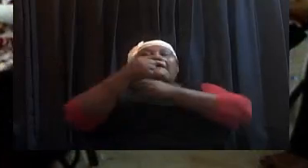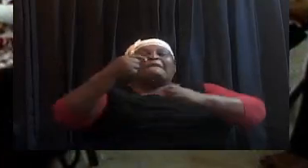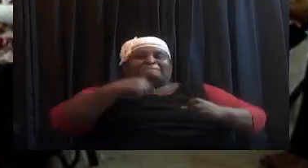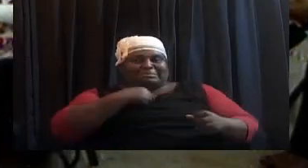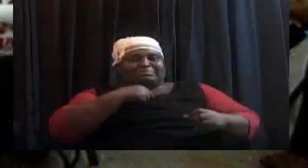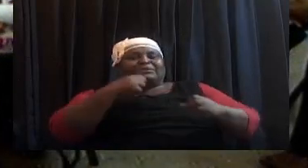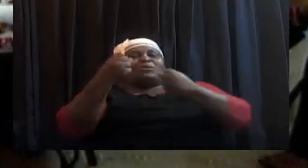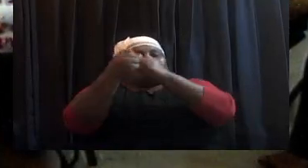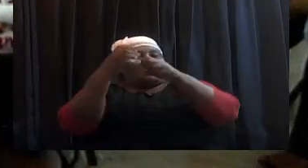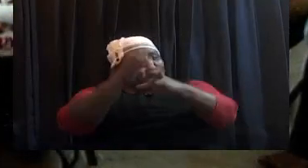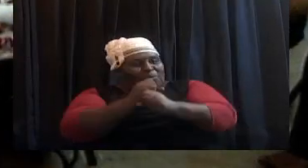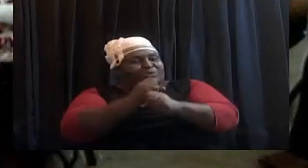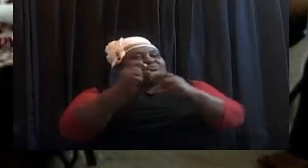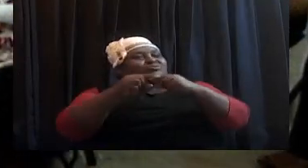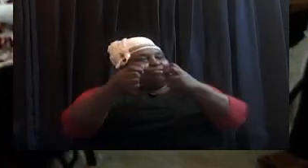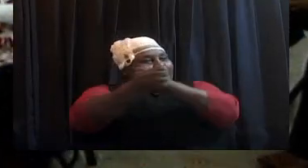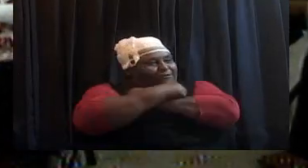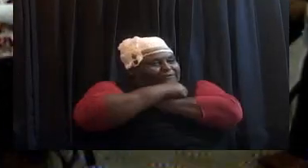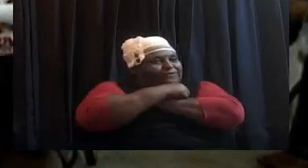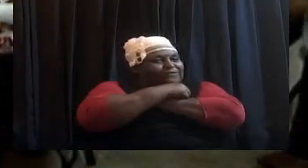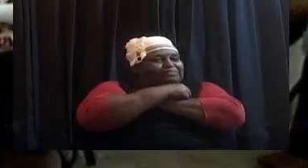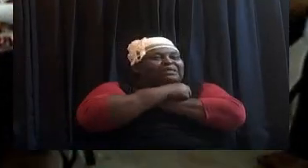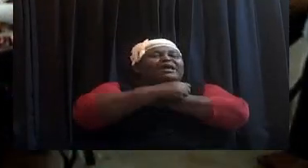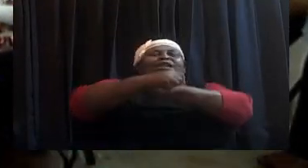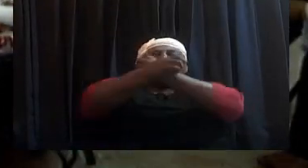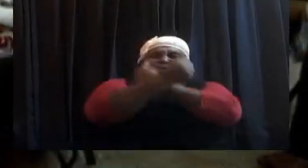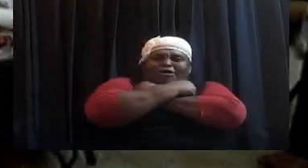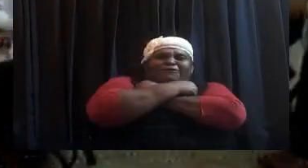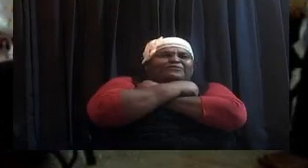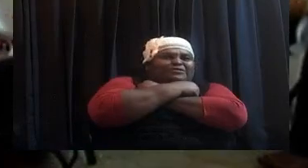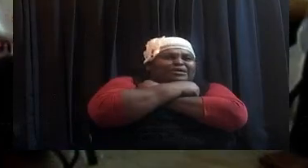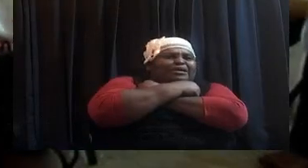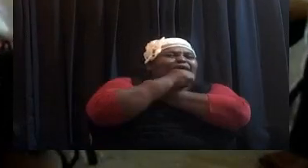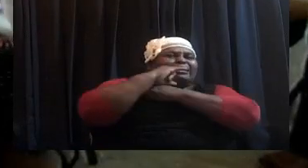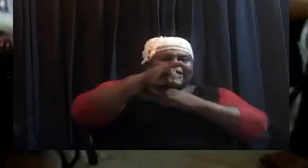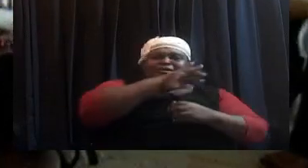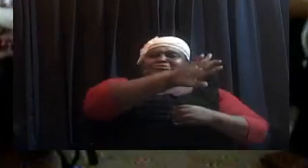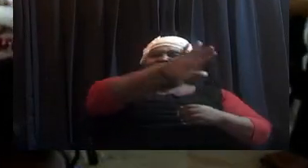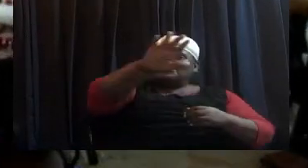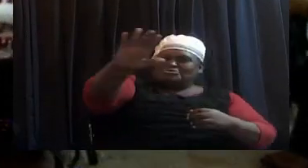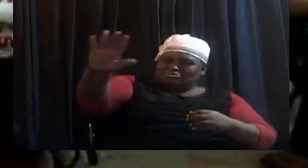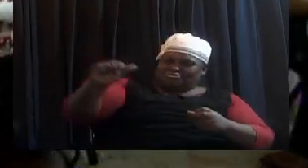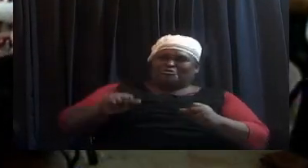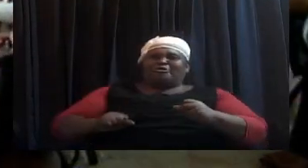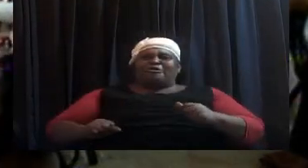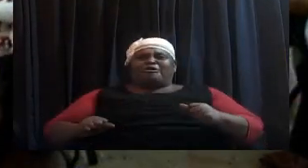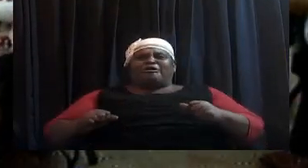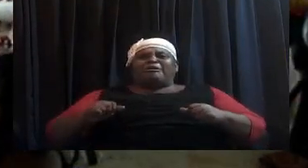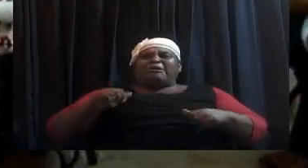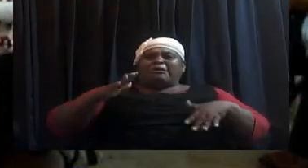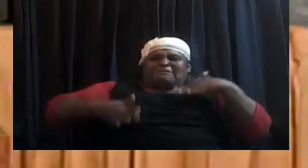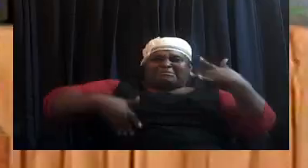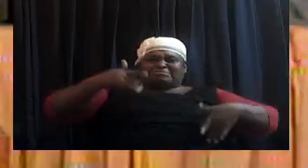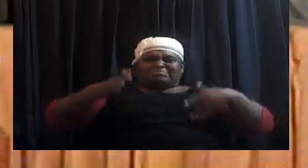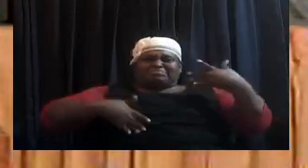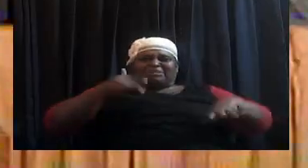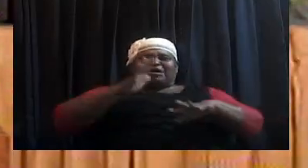Is love your motivation for the things that you